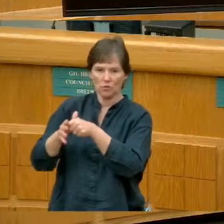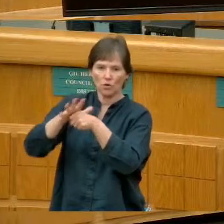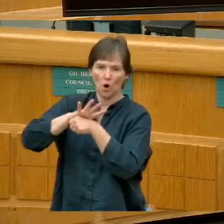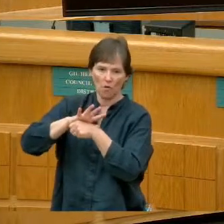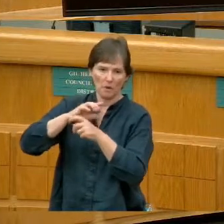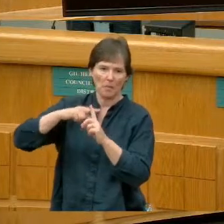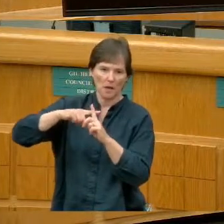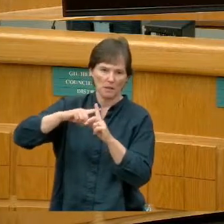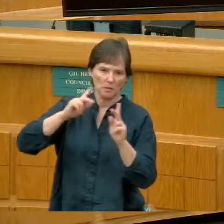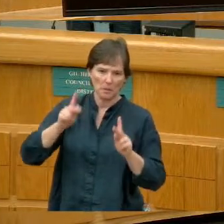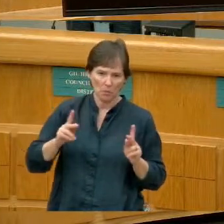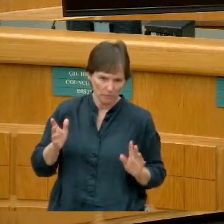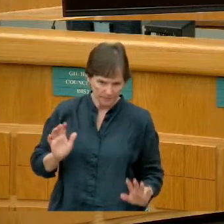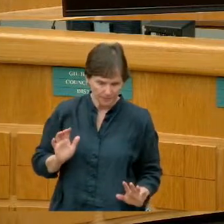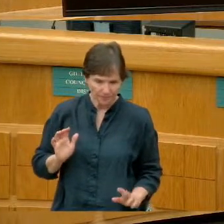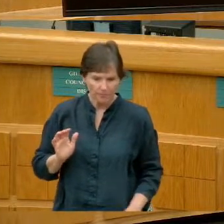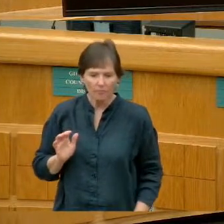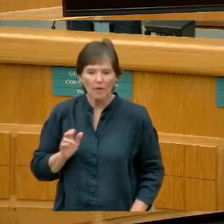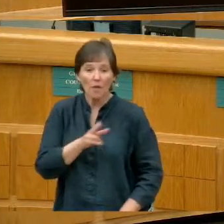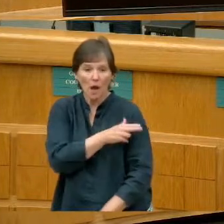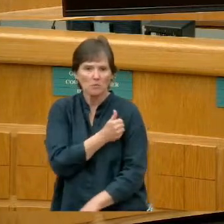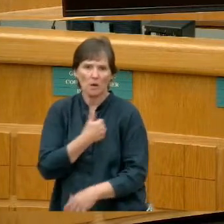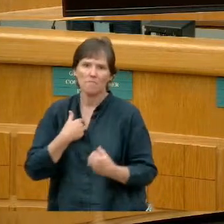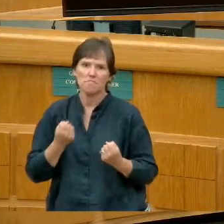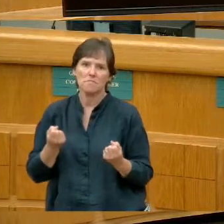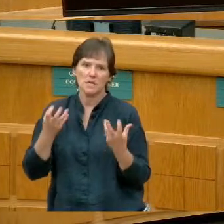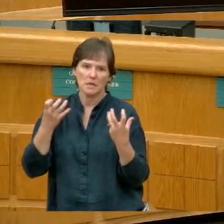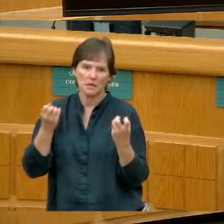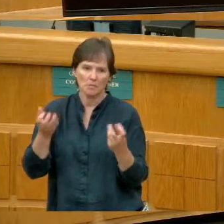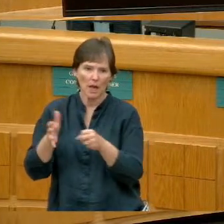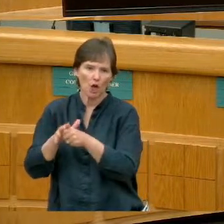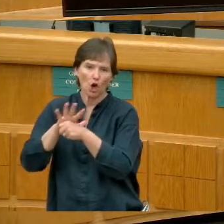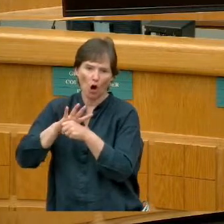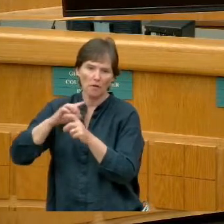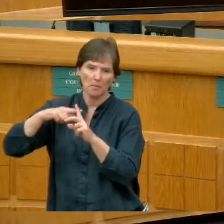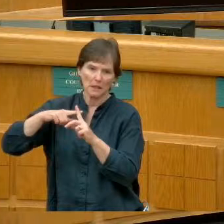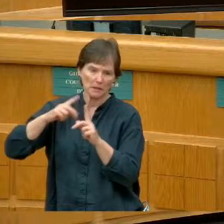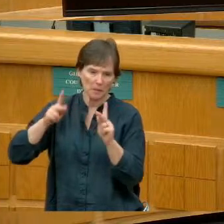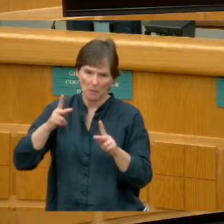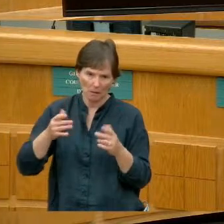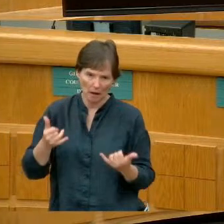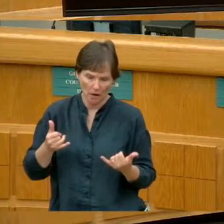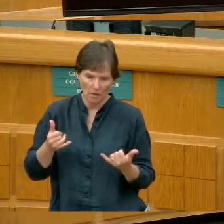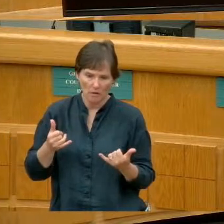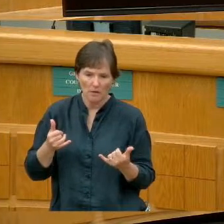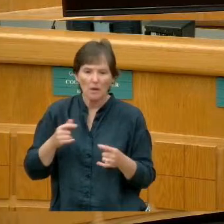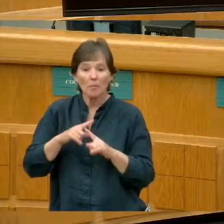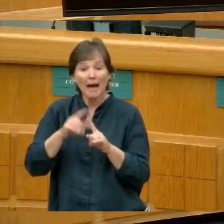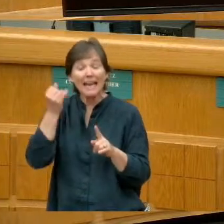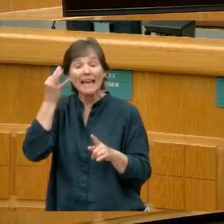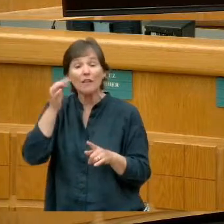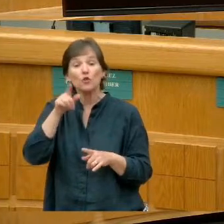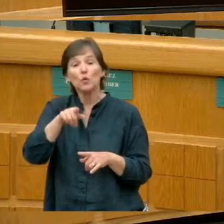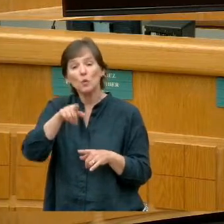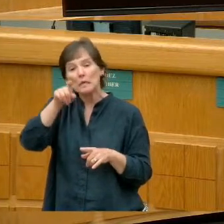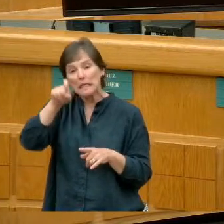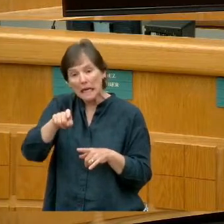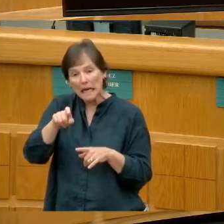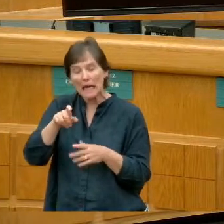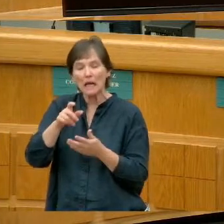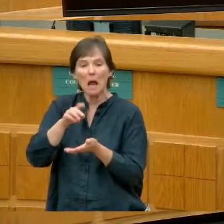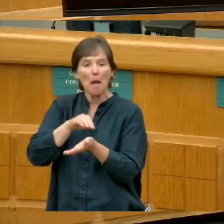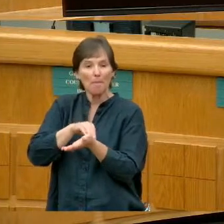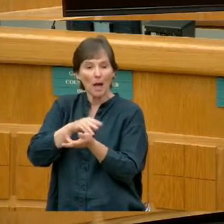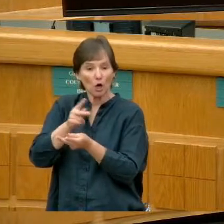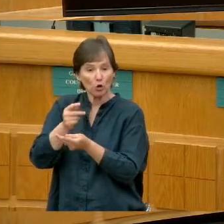in COVID-19 patients. And so we don't want any of you to stop getting treatment that you need, but we want you to discuss